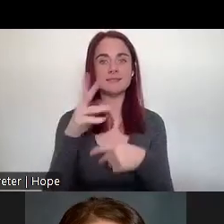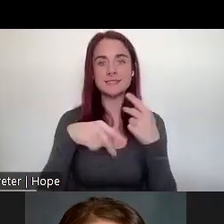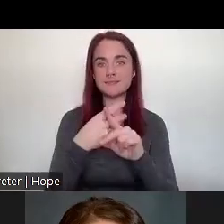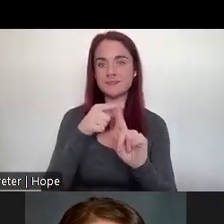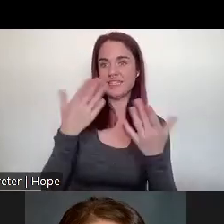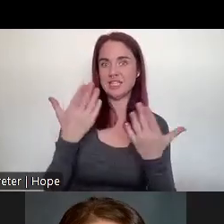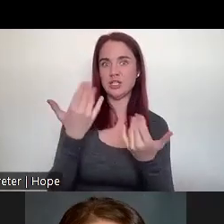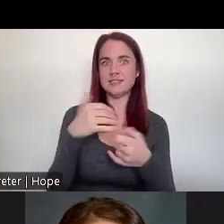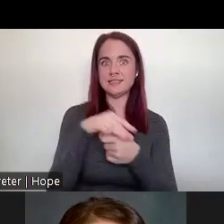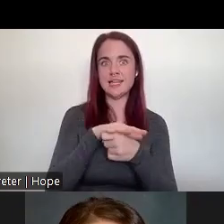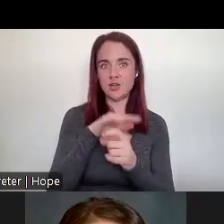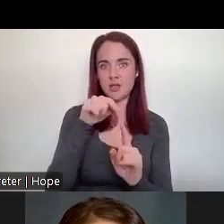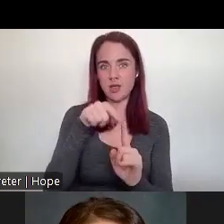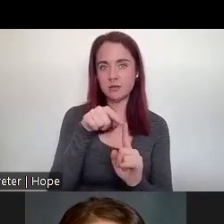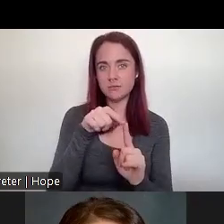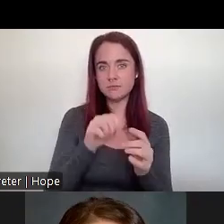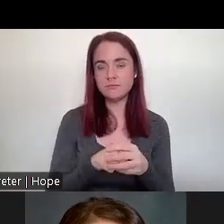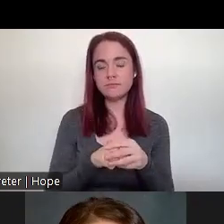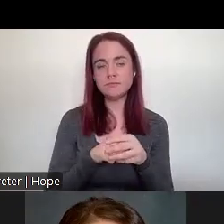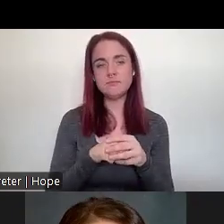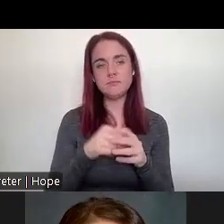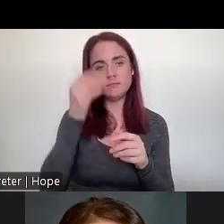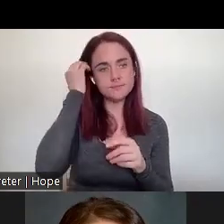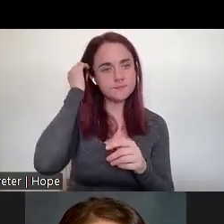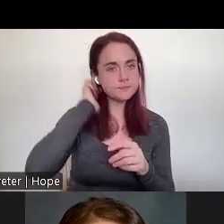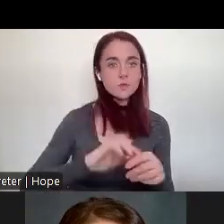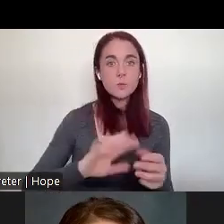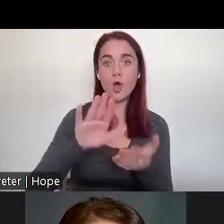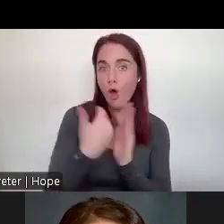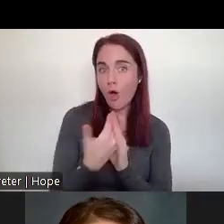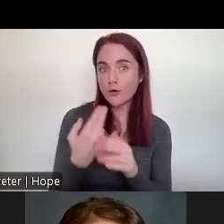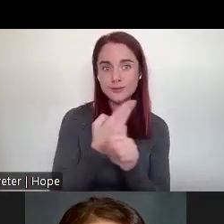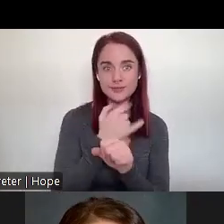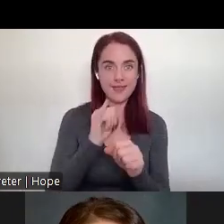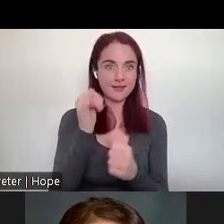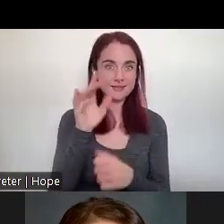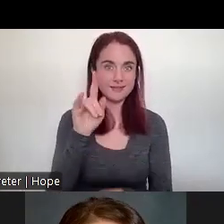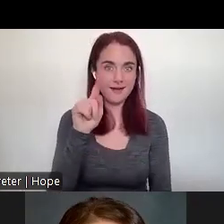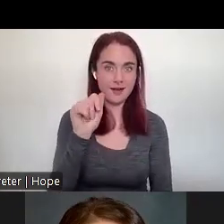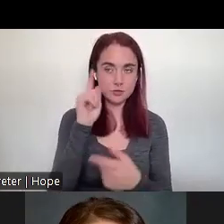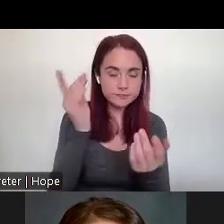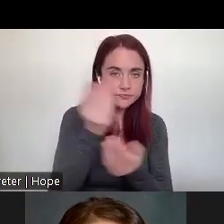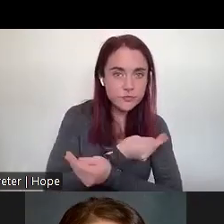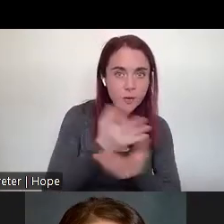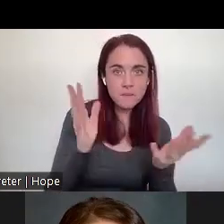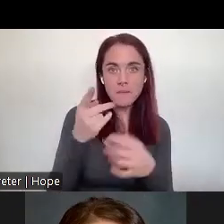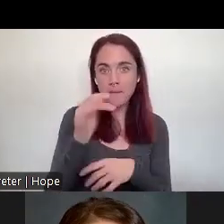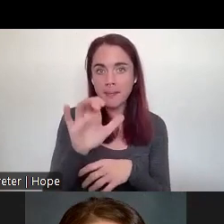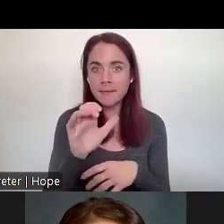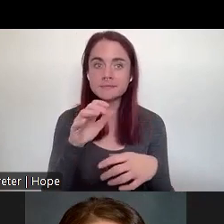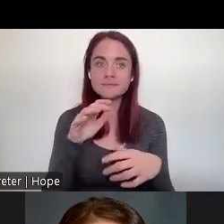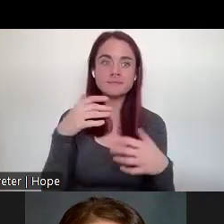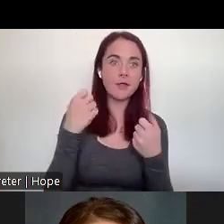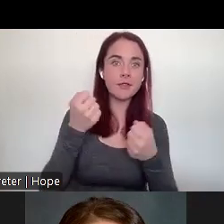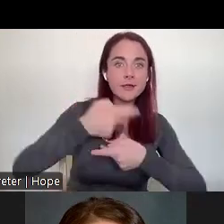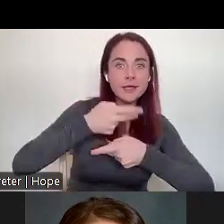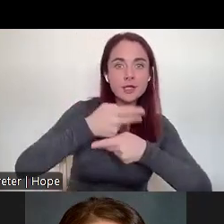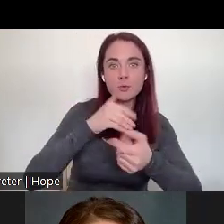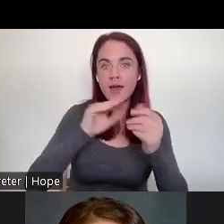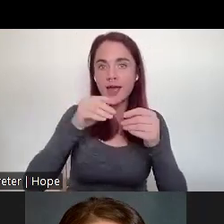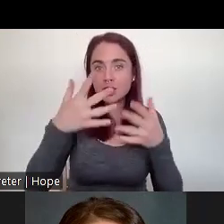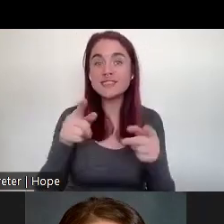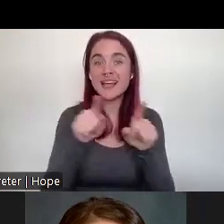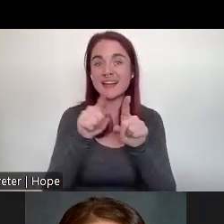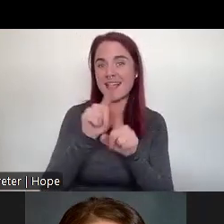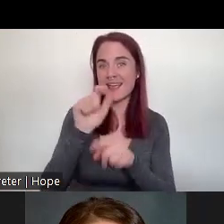our population. And then we all use that data to inform the public, healthcare providers, as well as the